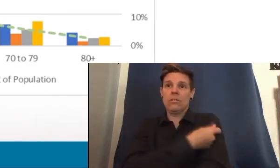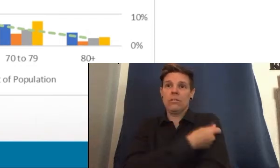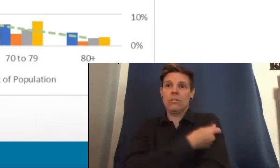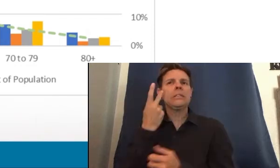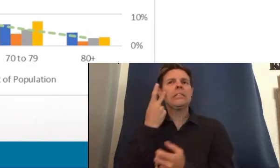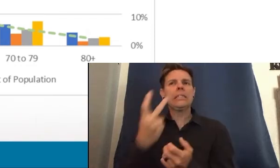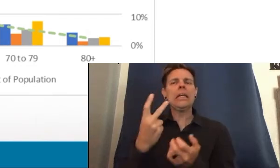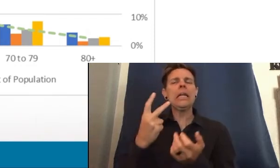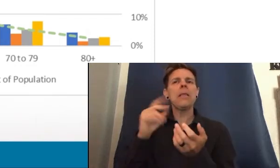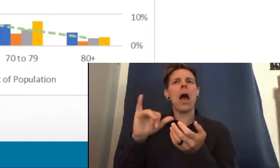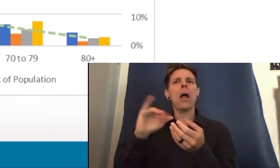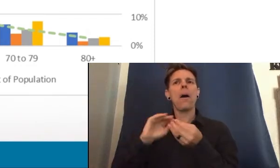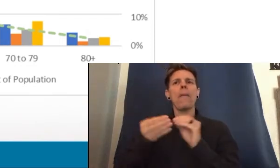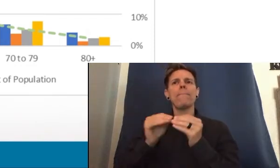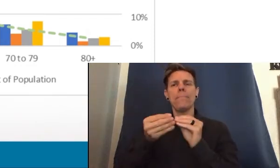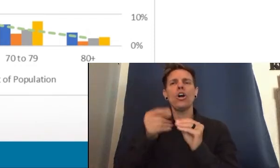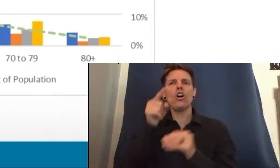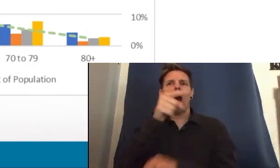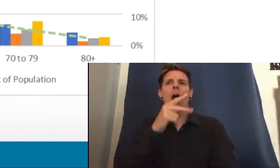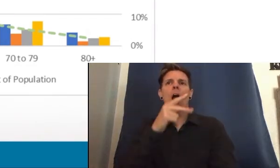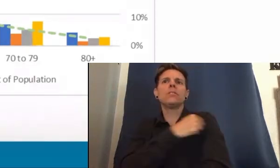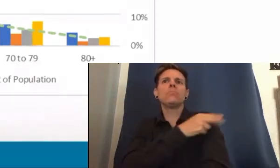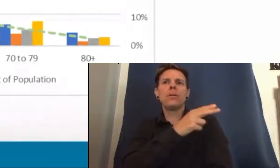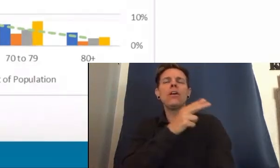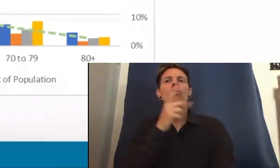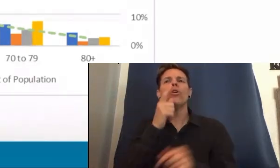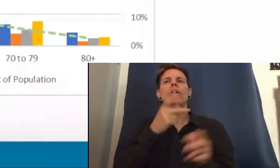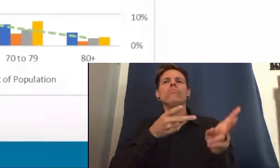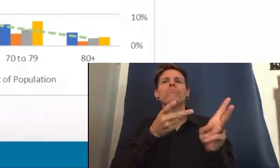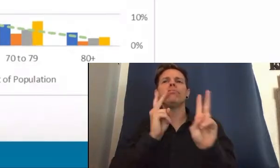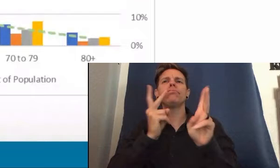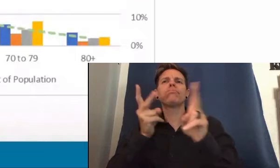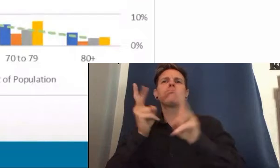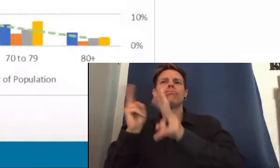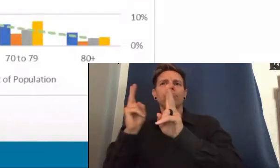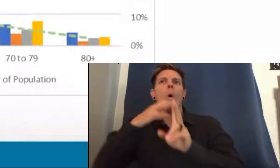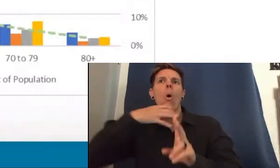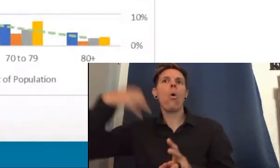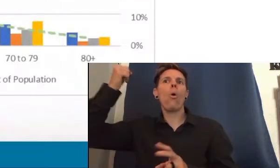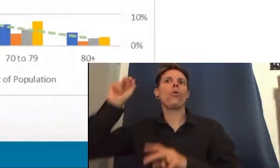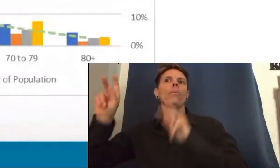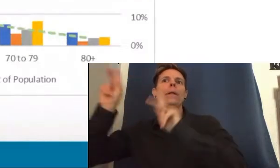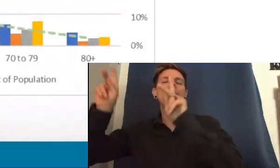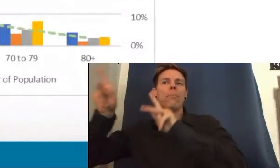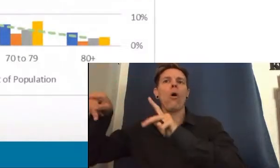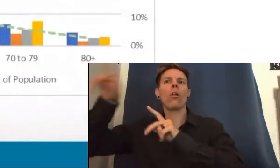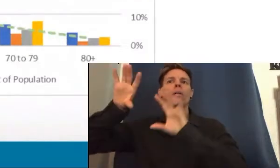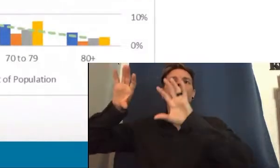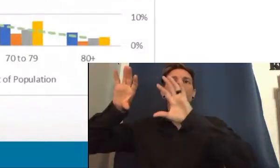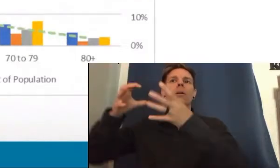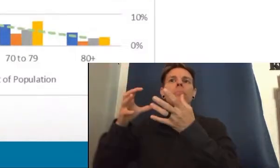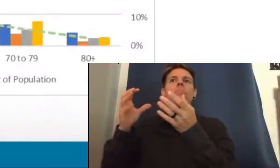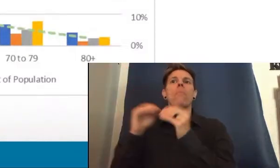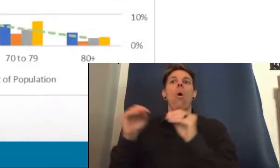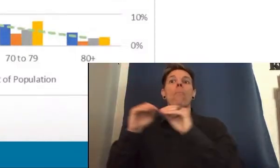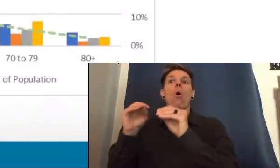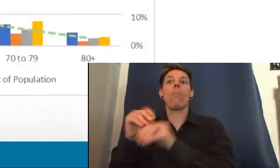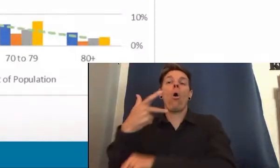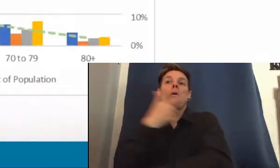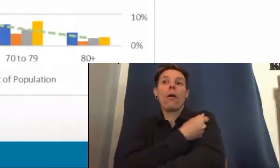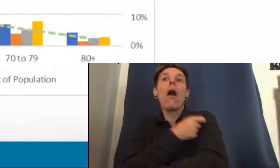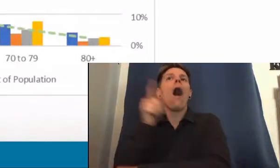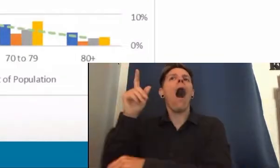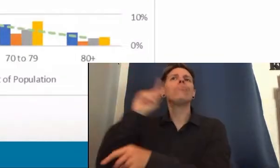be hospitalized with this disease are the older, but as the older became vaccinated, their numbers became relatively lower. So that in